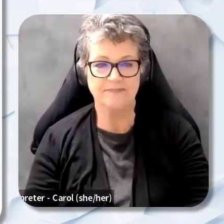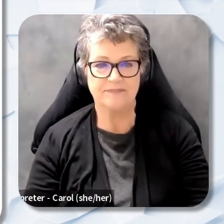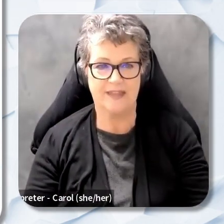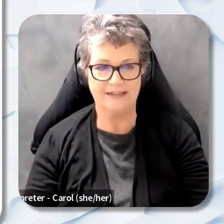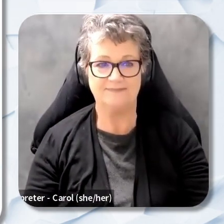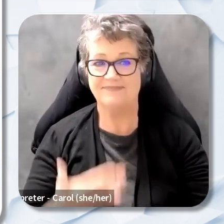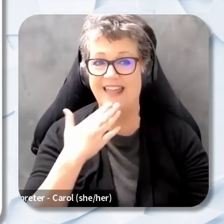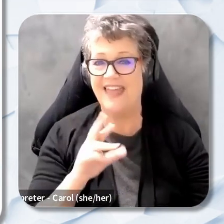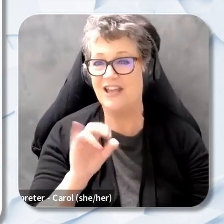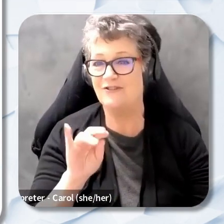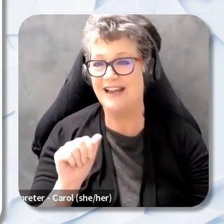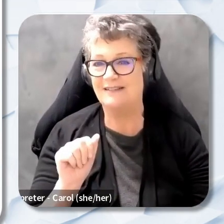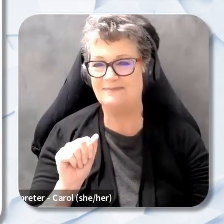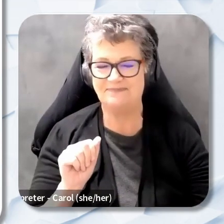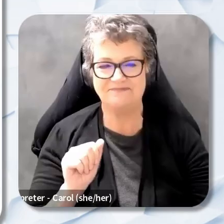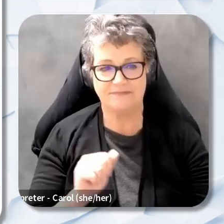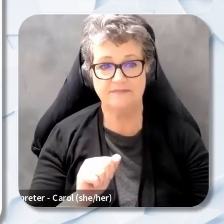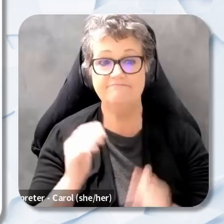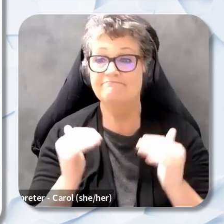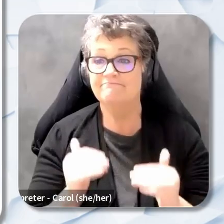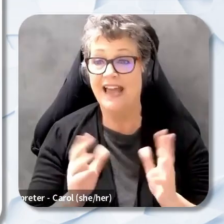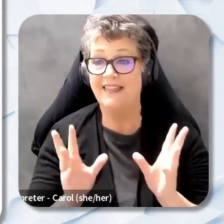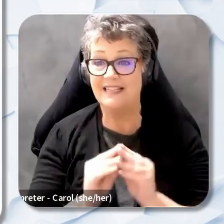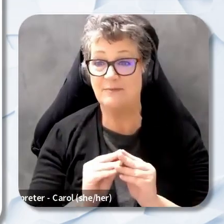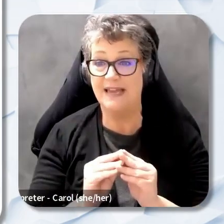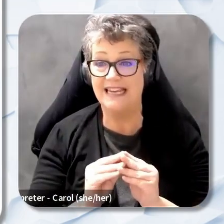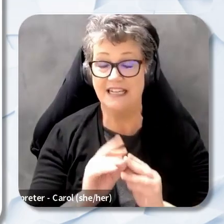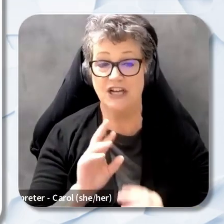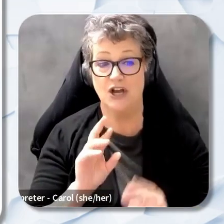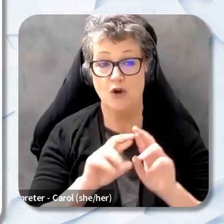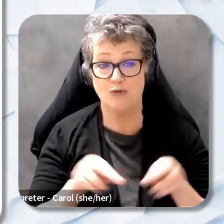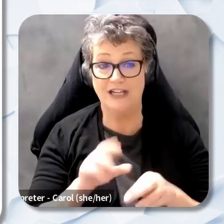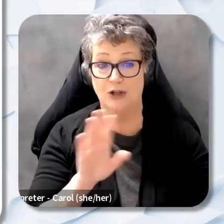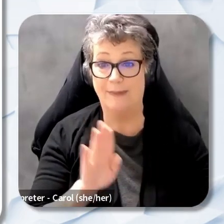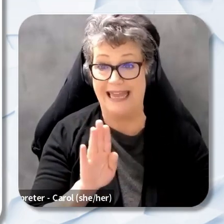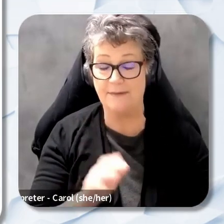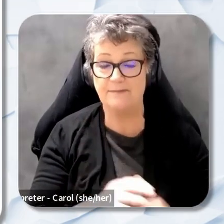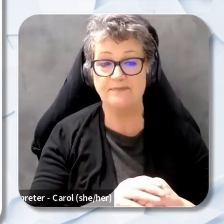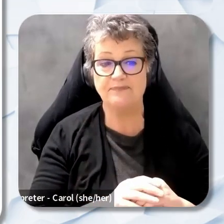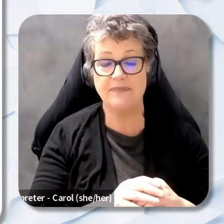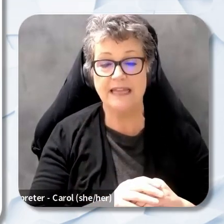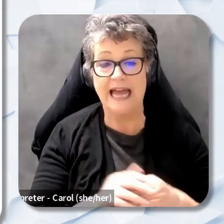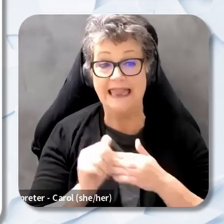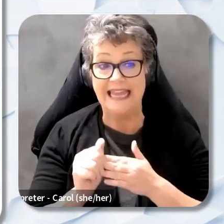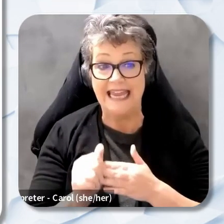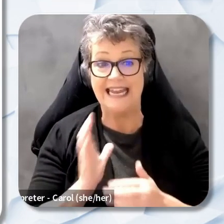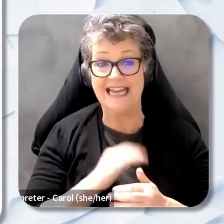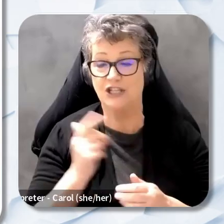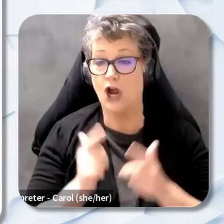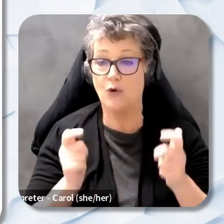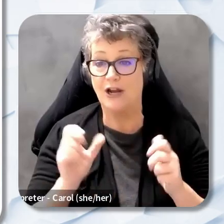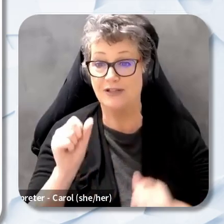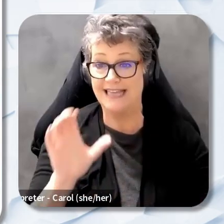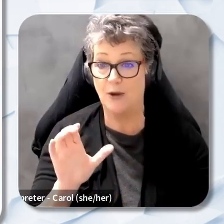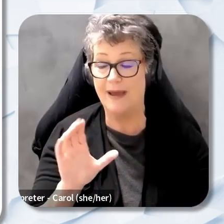Thank you, Ria. So now let's meet Region B, Regional Lead. Region B is our Greater